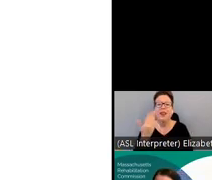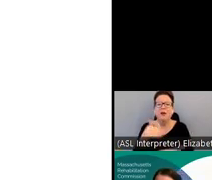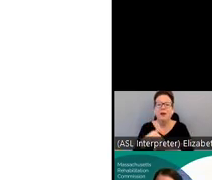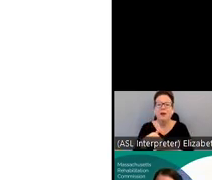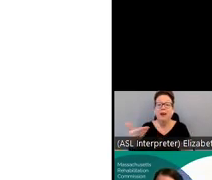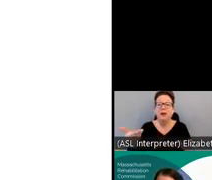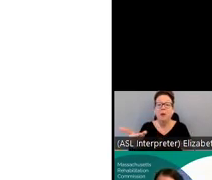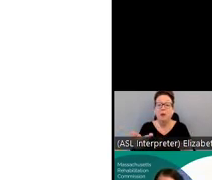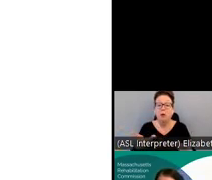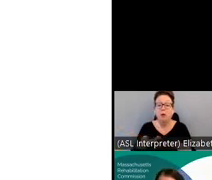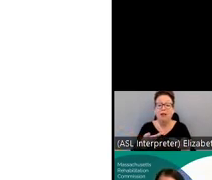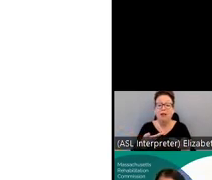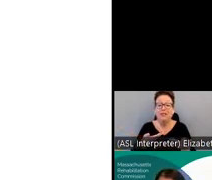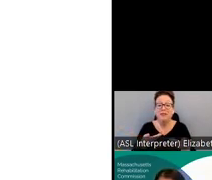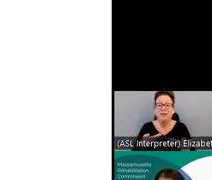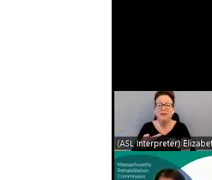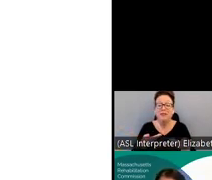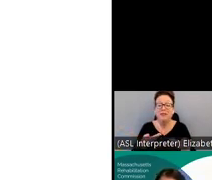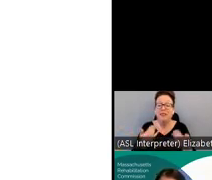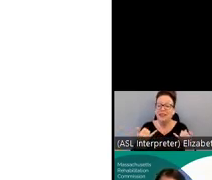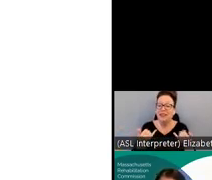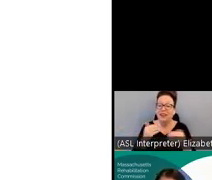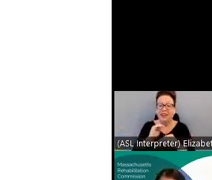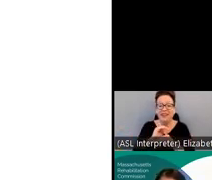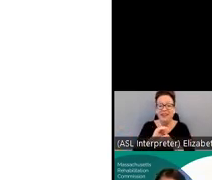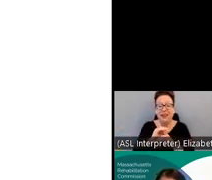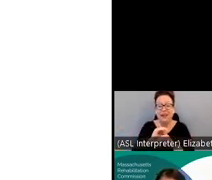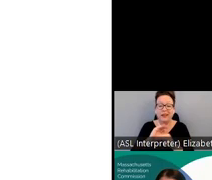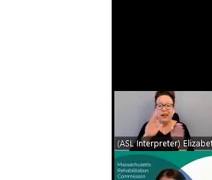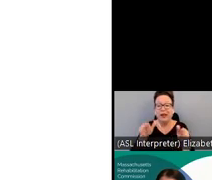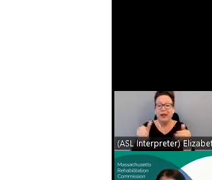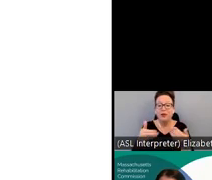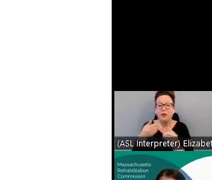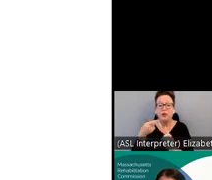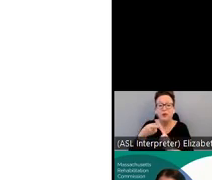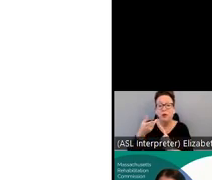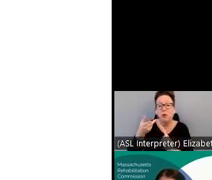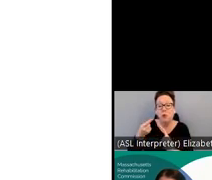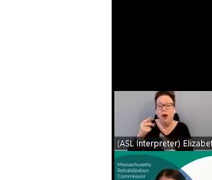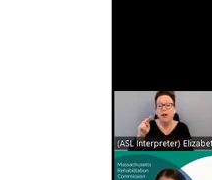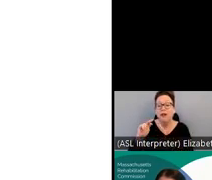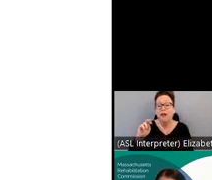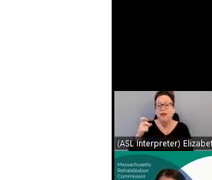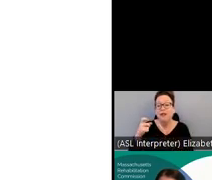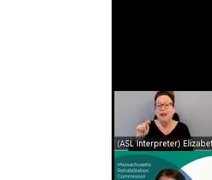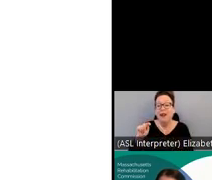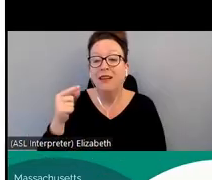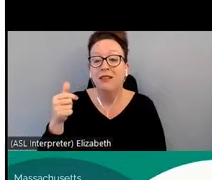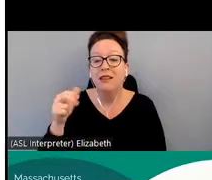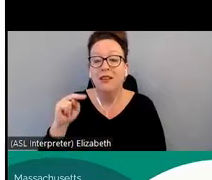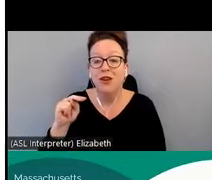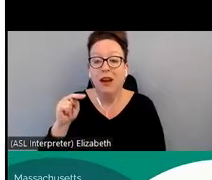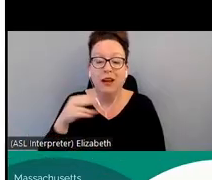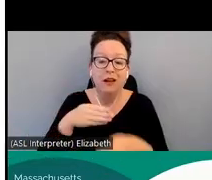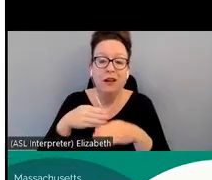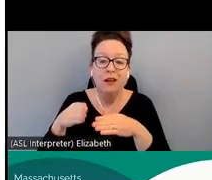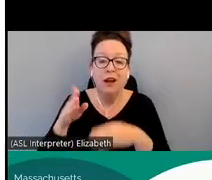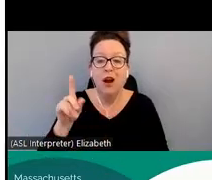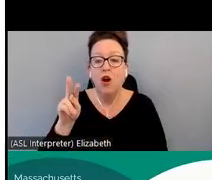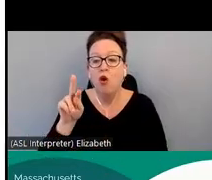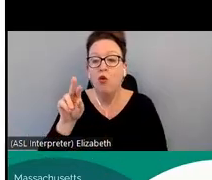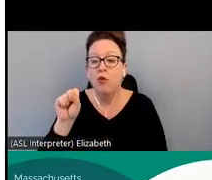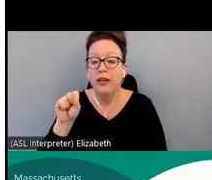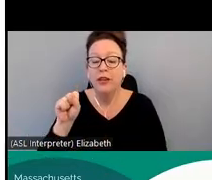to this evening's introduction to NextGen Careers Initiative with their strategic